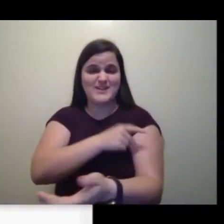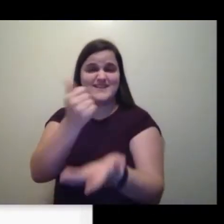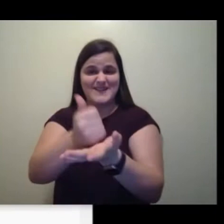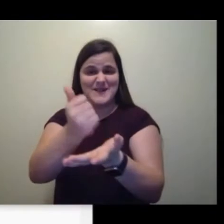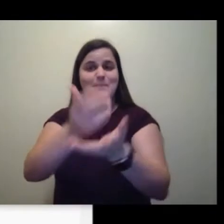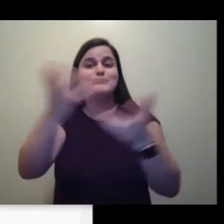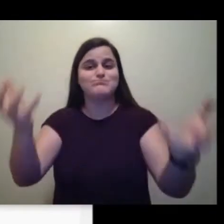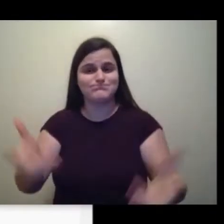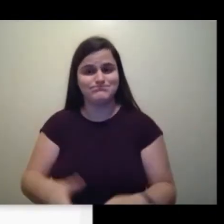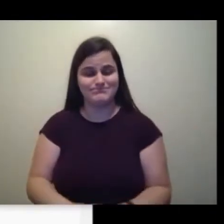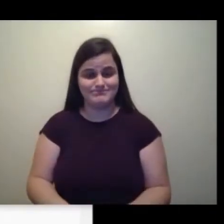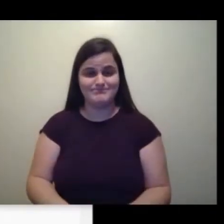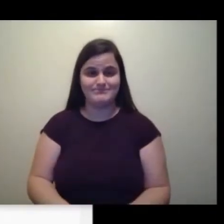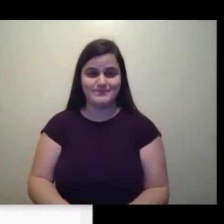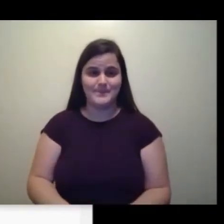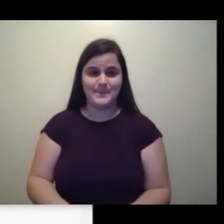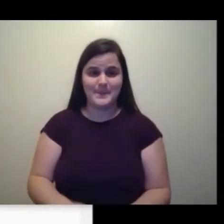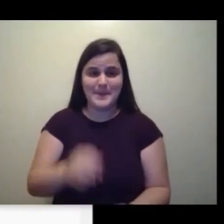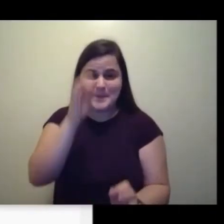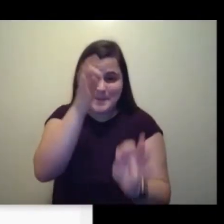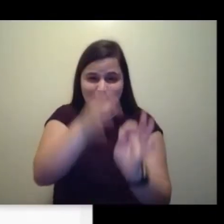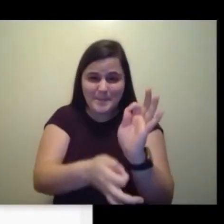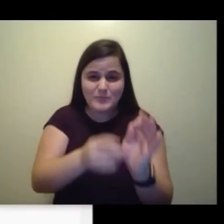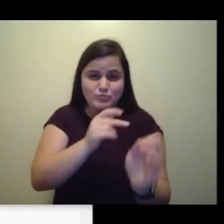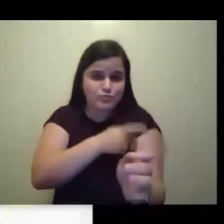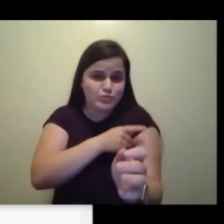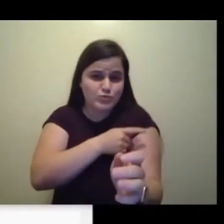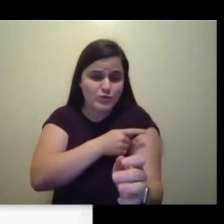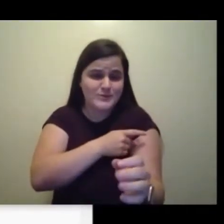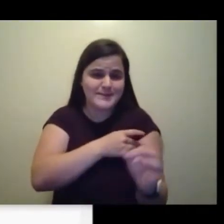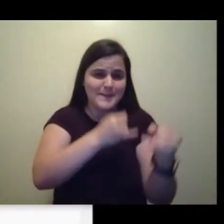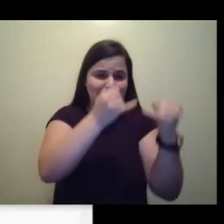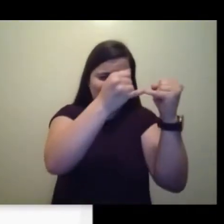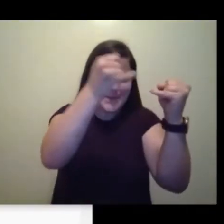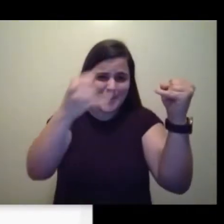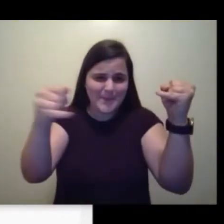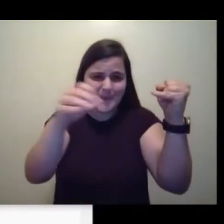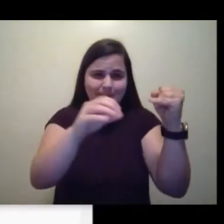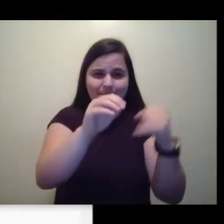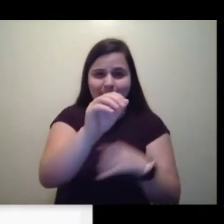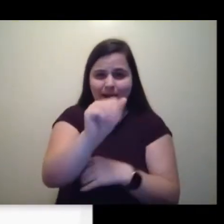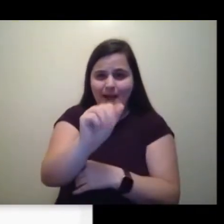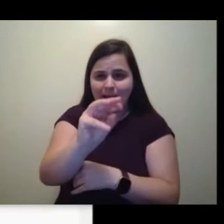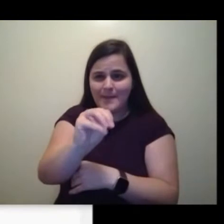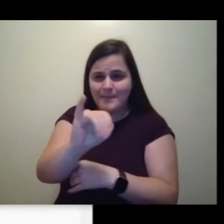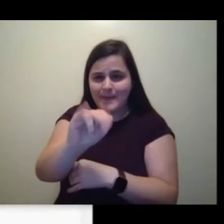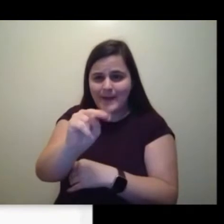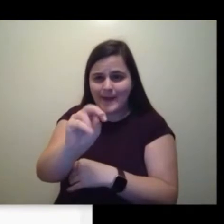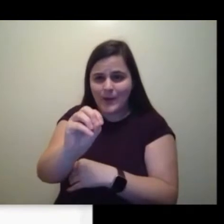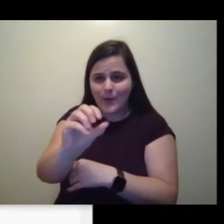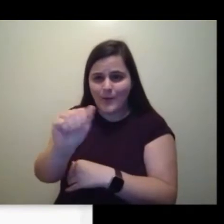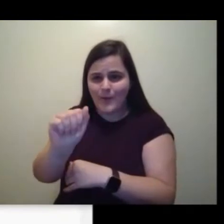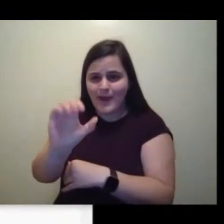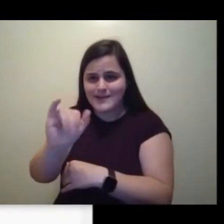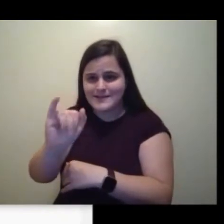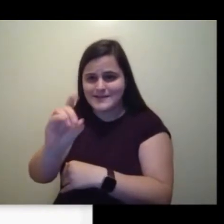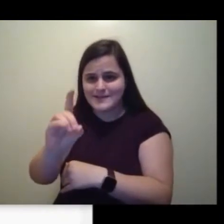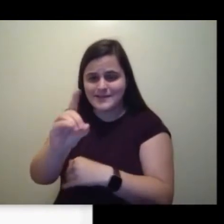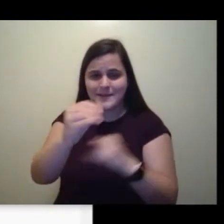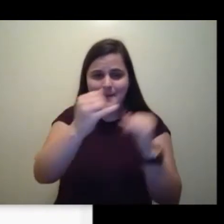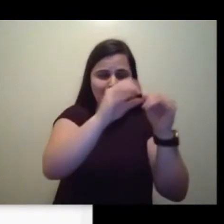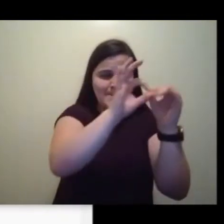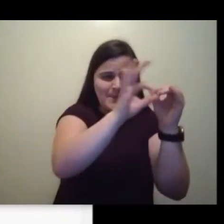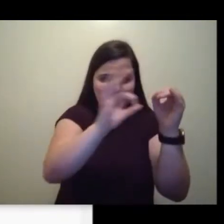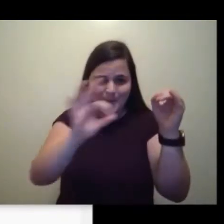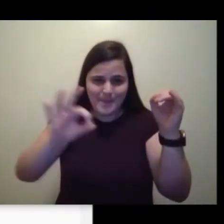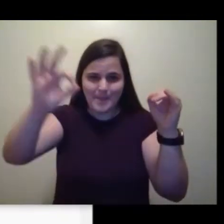its simplest, a protein is a chain of amino acids bound to one another by peptide bonds, like a